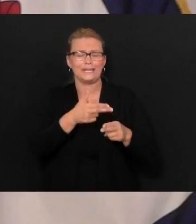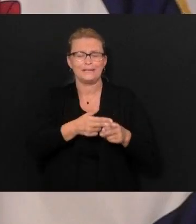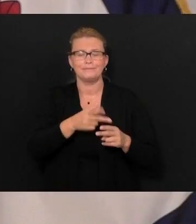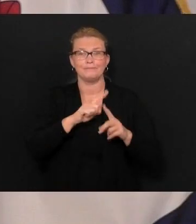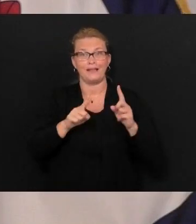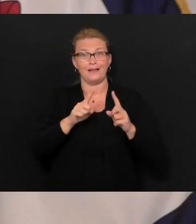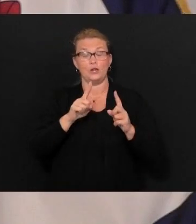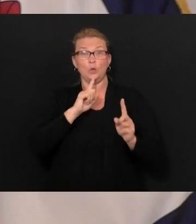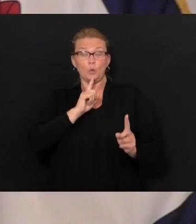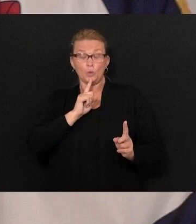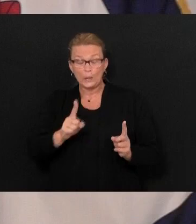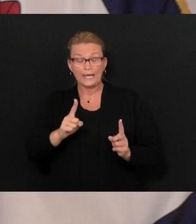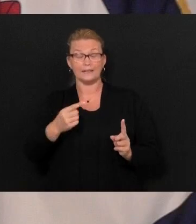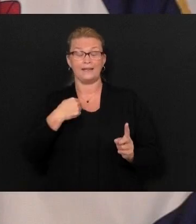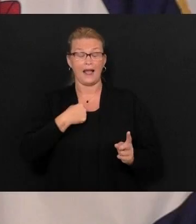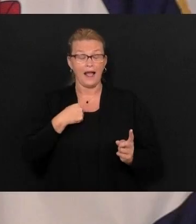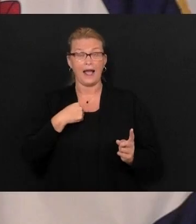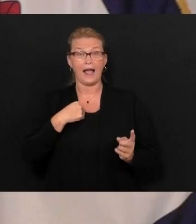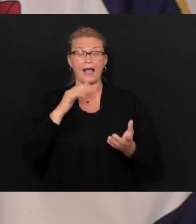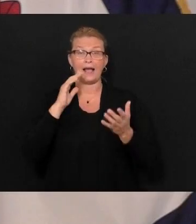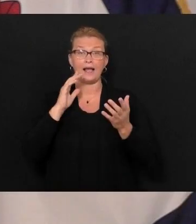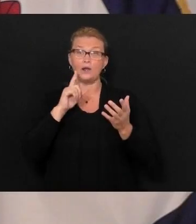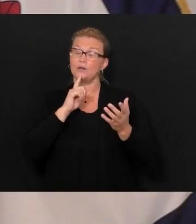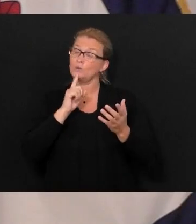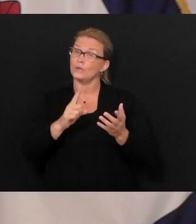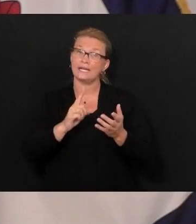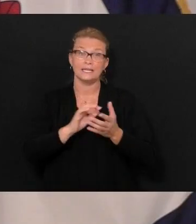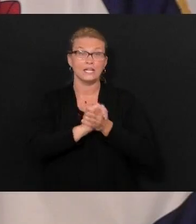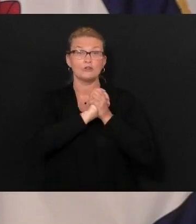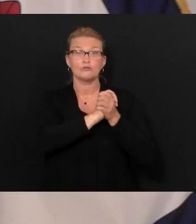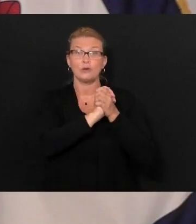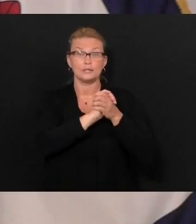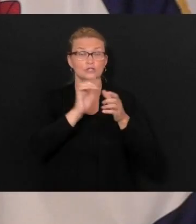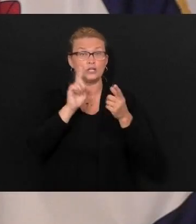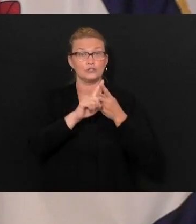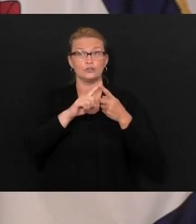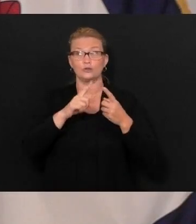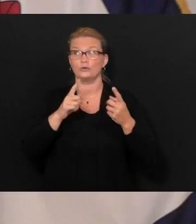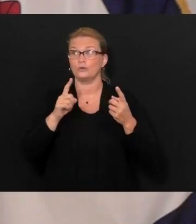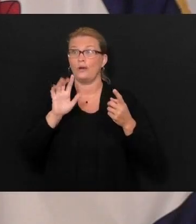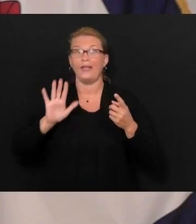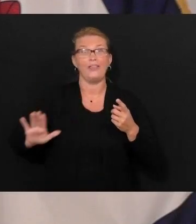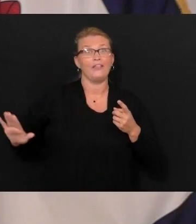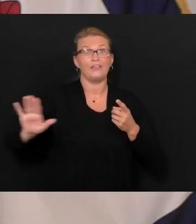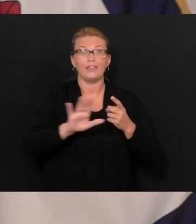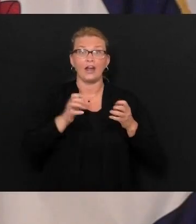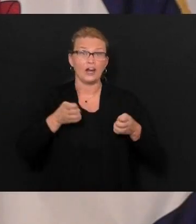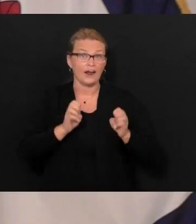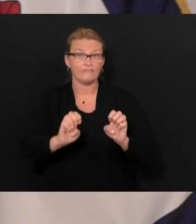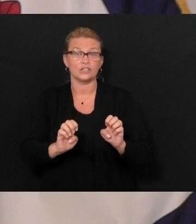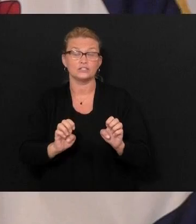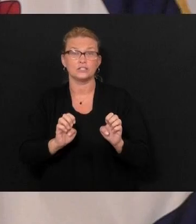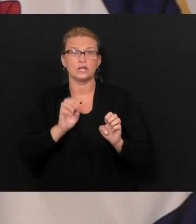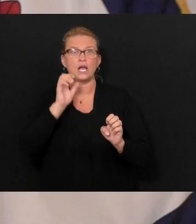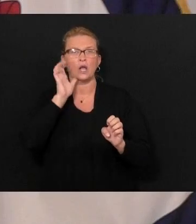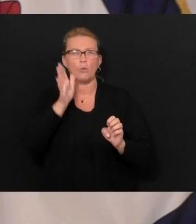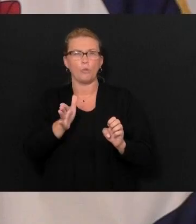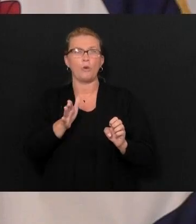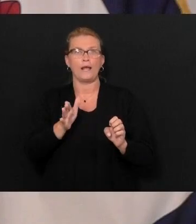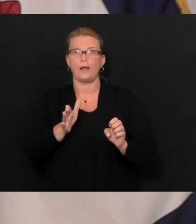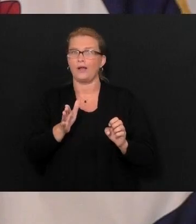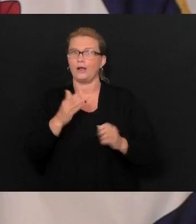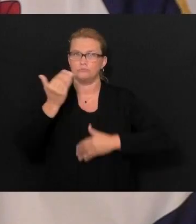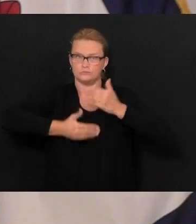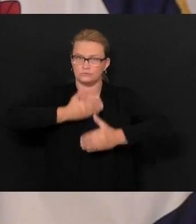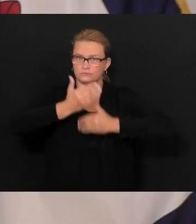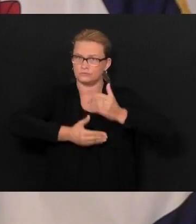day, I absolutely salute what we're doing in this. And they're going to, this is going up in just no time.